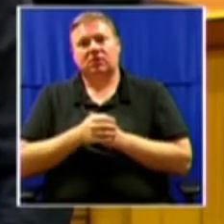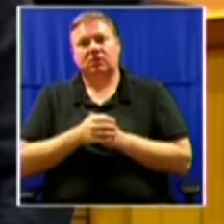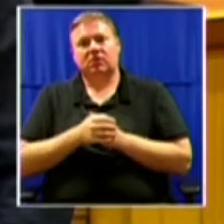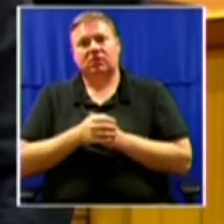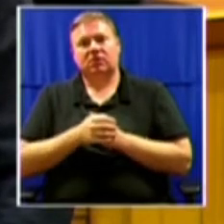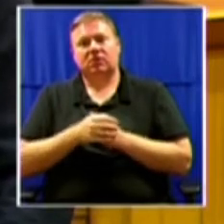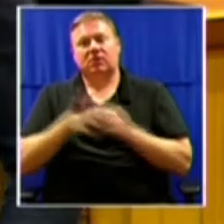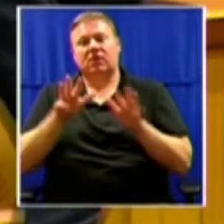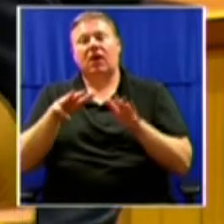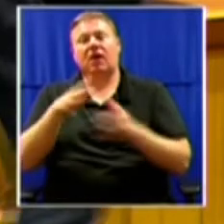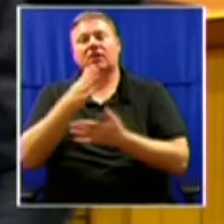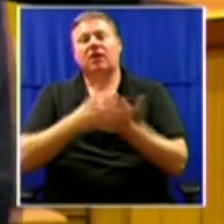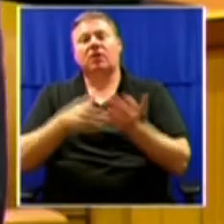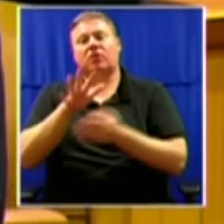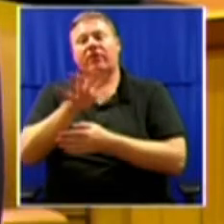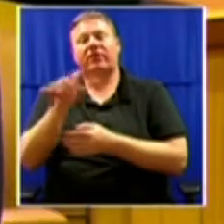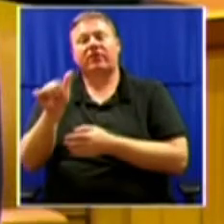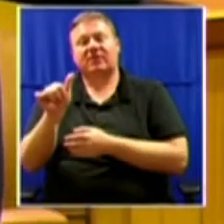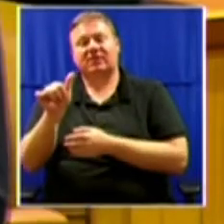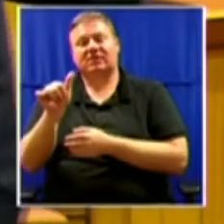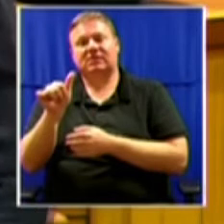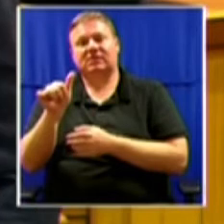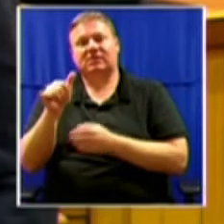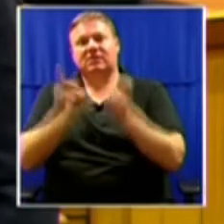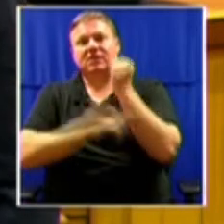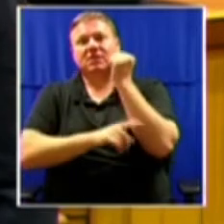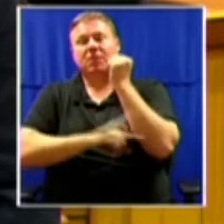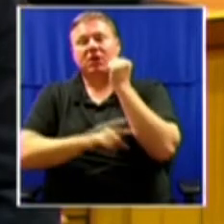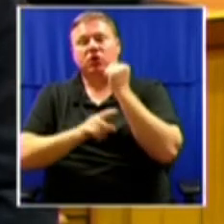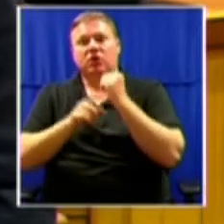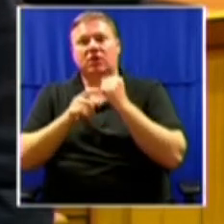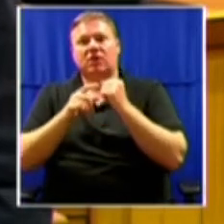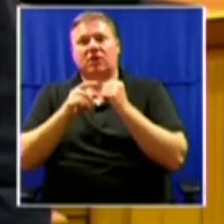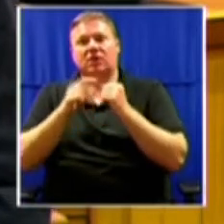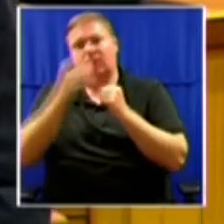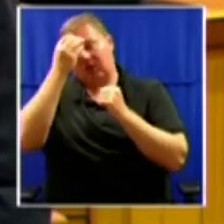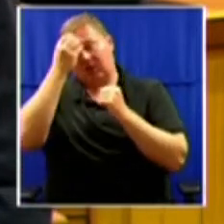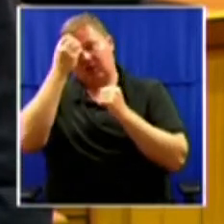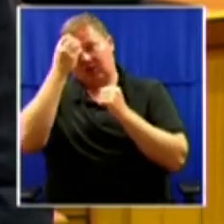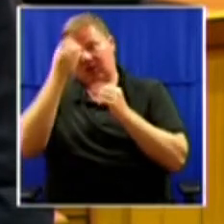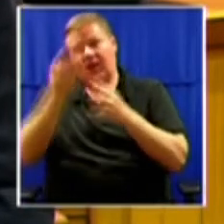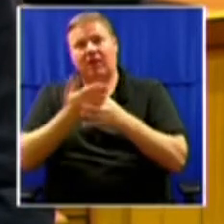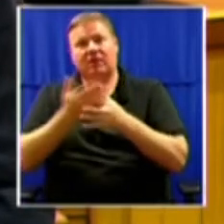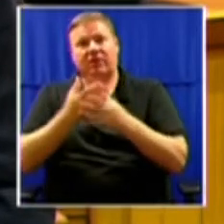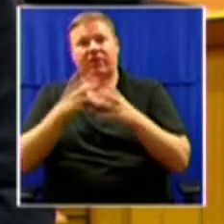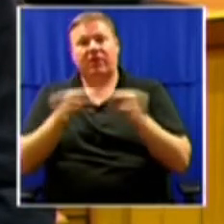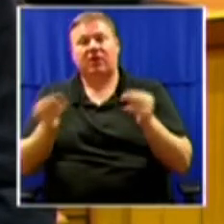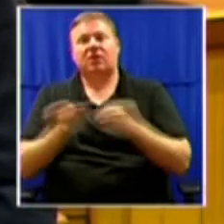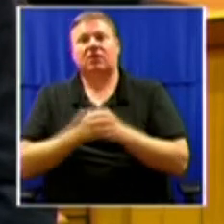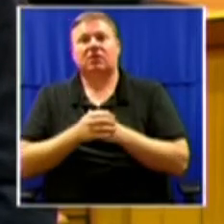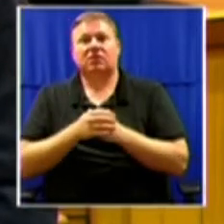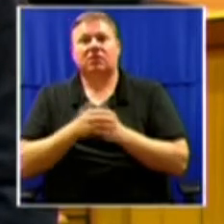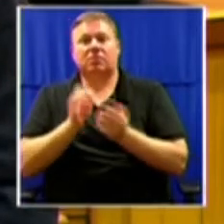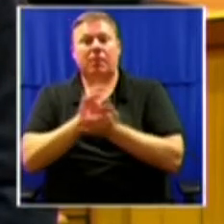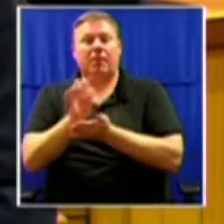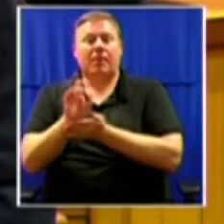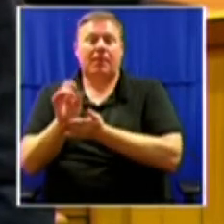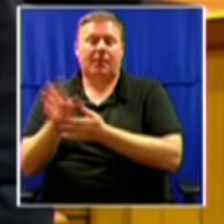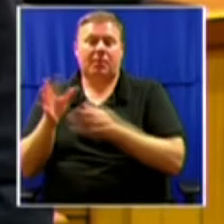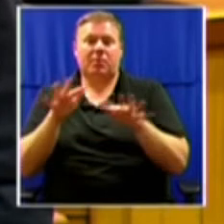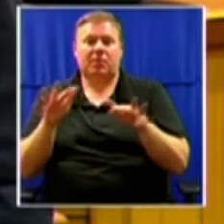56 disciplinary cases finalized resulted in dismissals. 20 out of 56 disciplinary cases